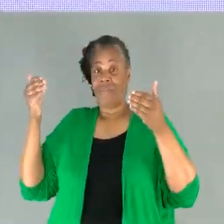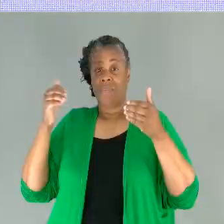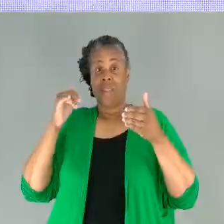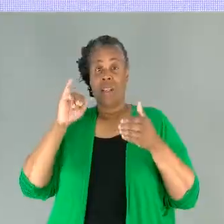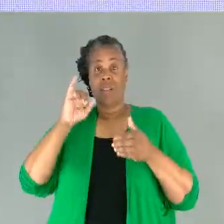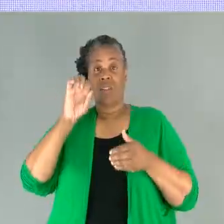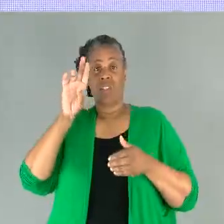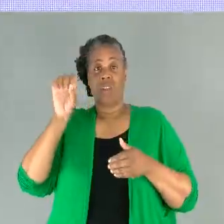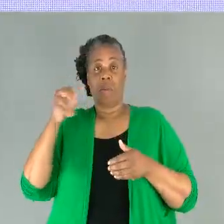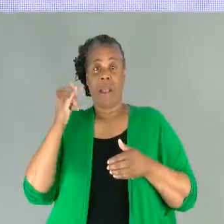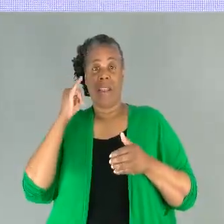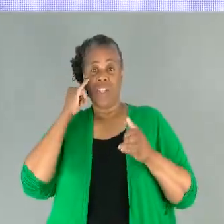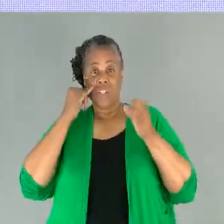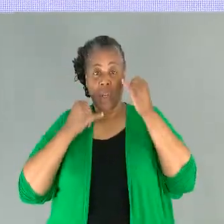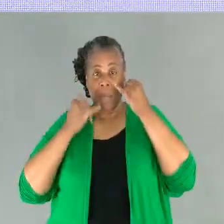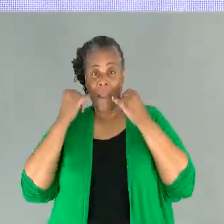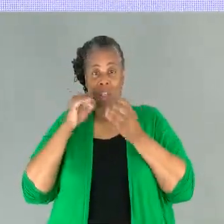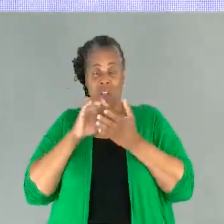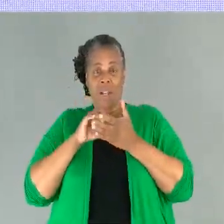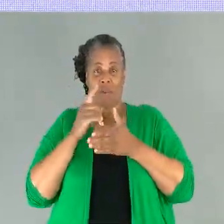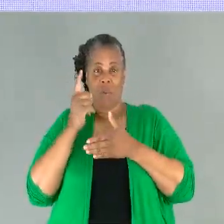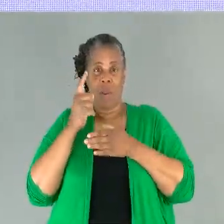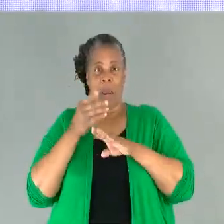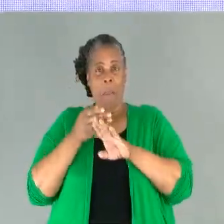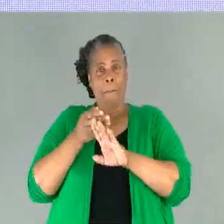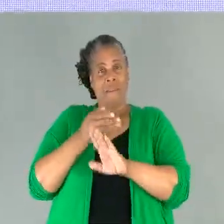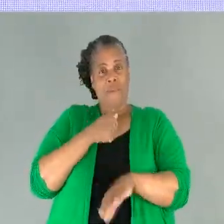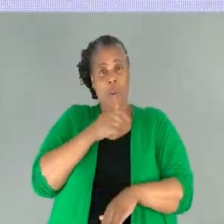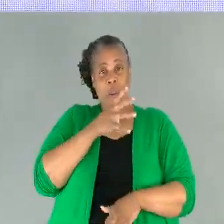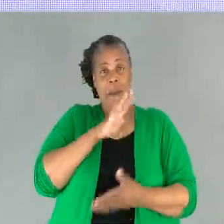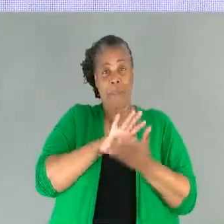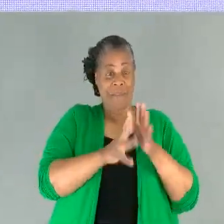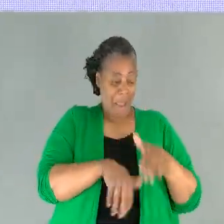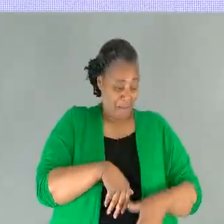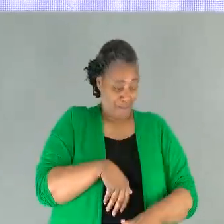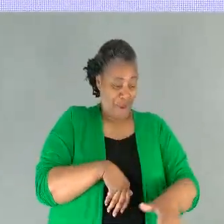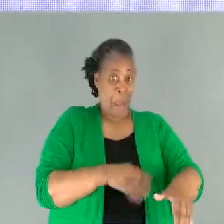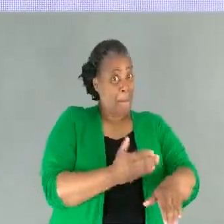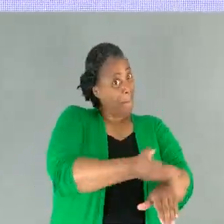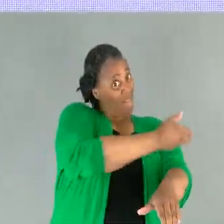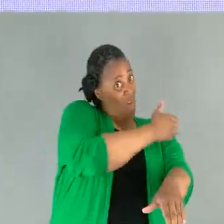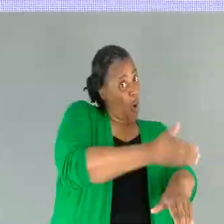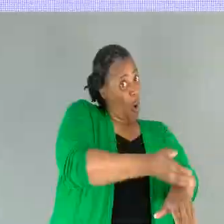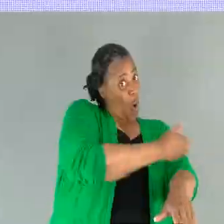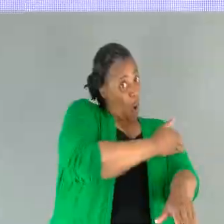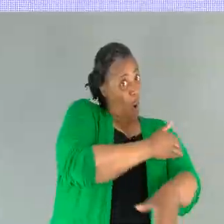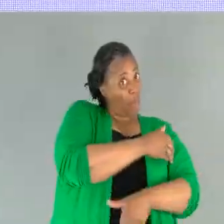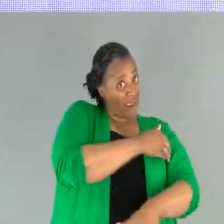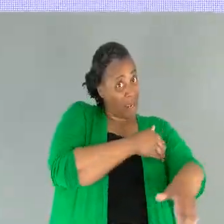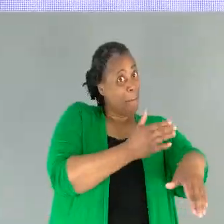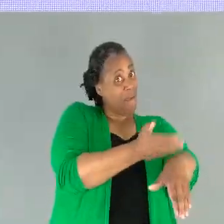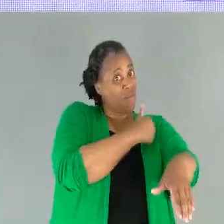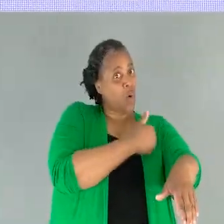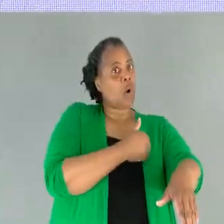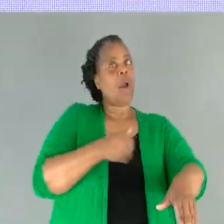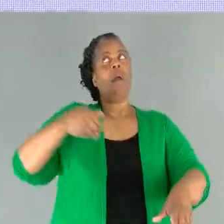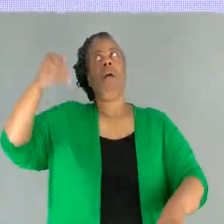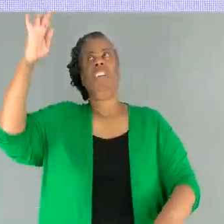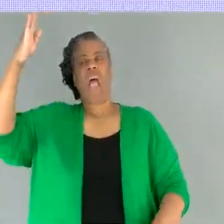Jeremiah chapter 1, before I formed you in your mother's womb, I knew